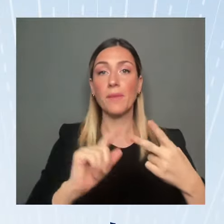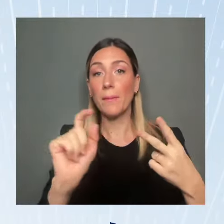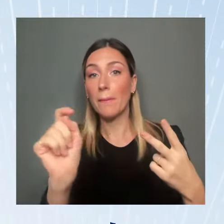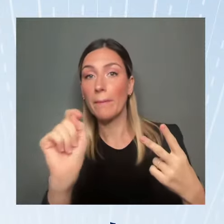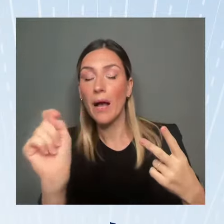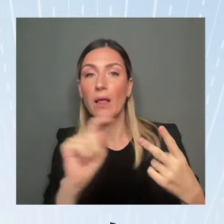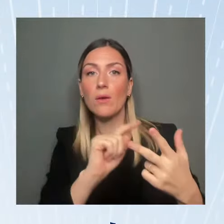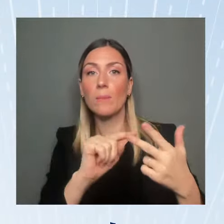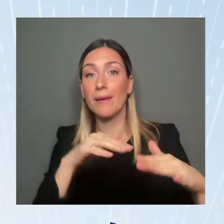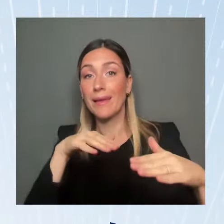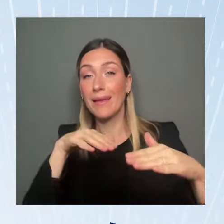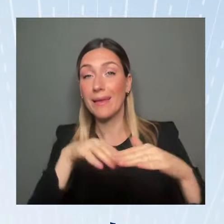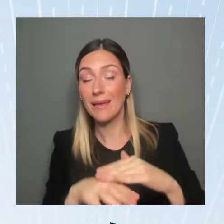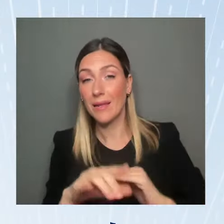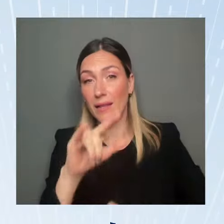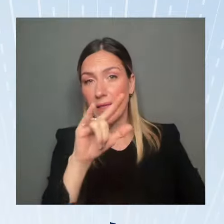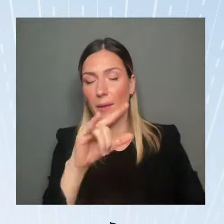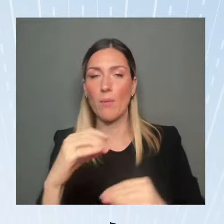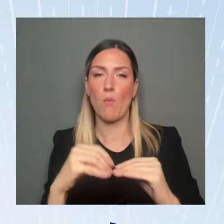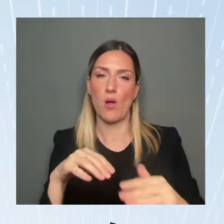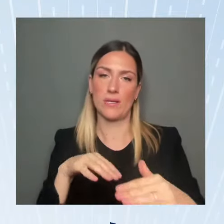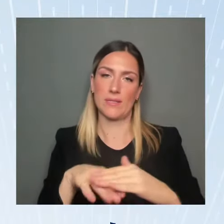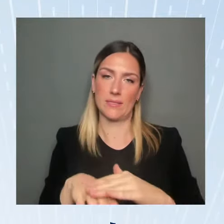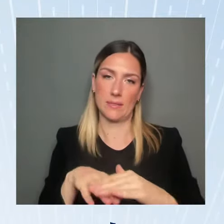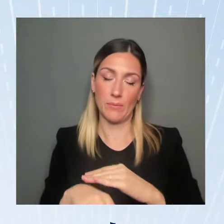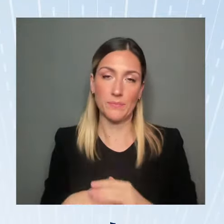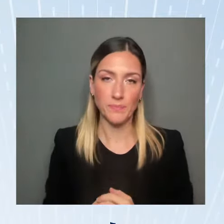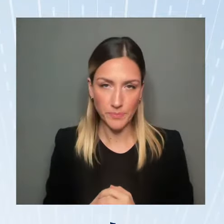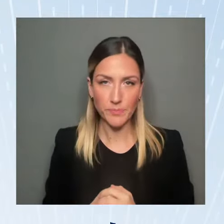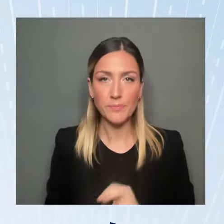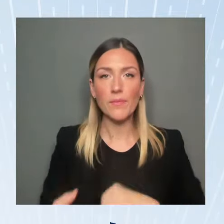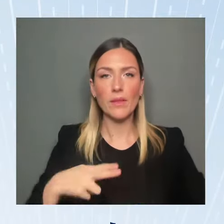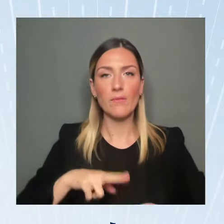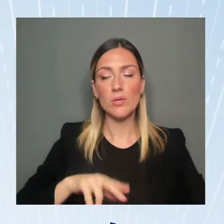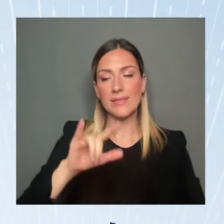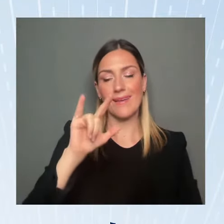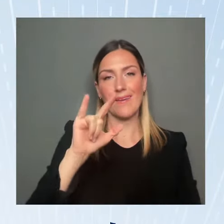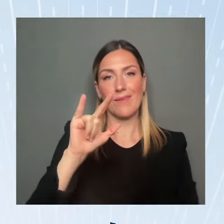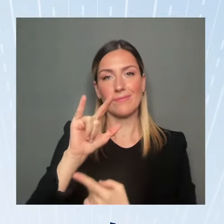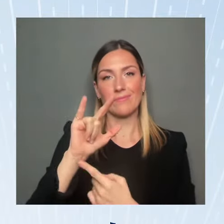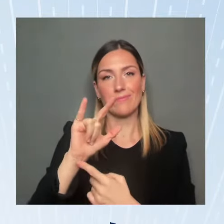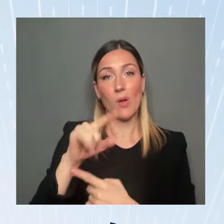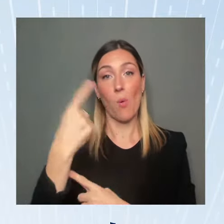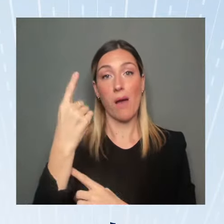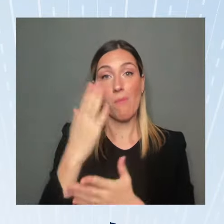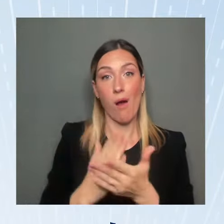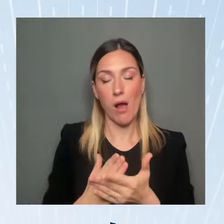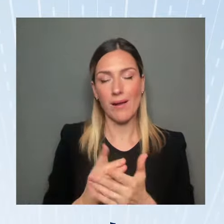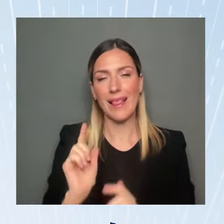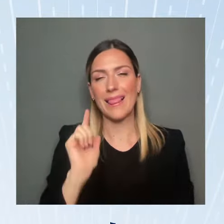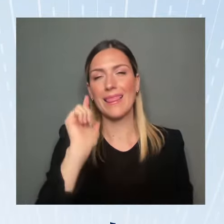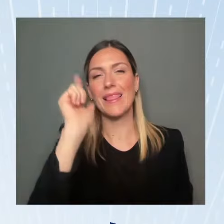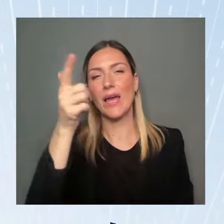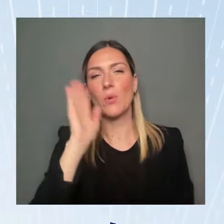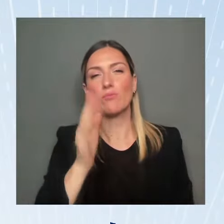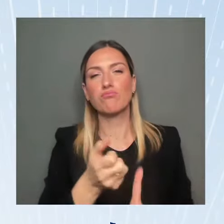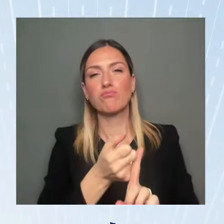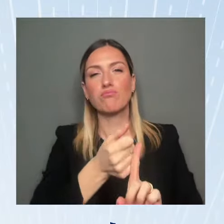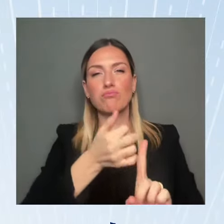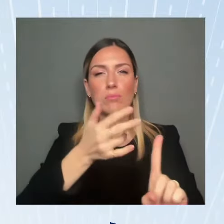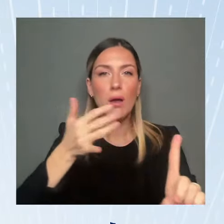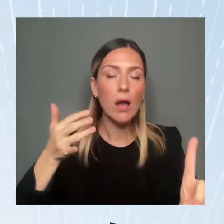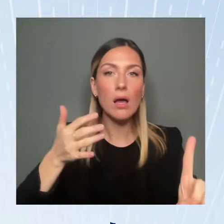those airports more accessible. And of course, aviation is just one part of it. I think later on we'll probably have a chance to talk about what's going on in